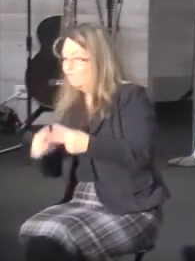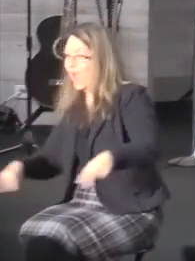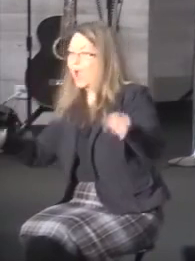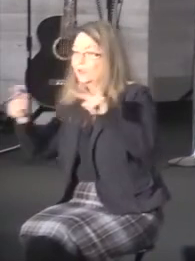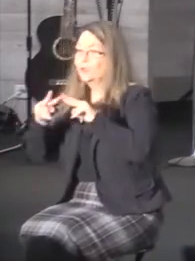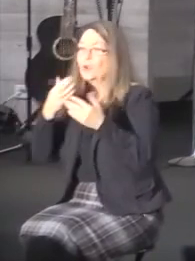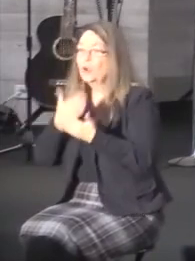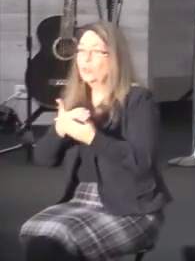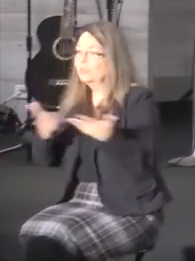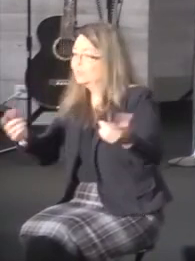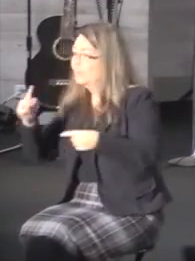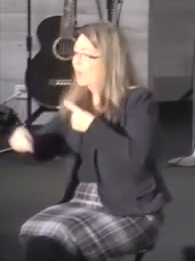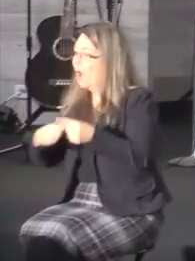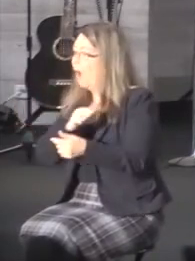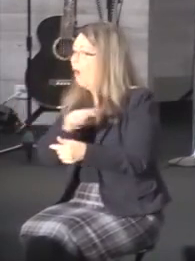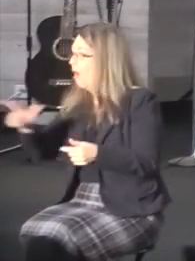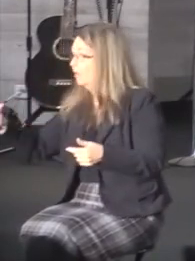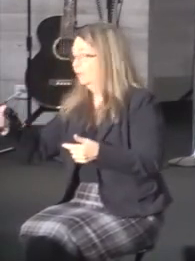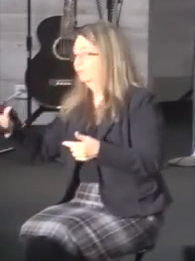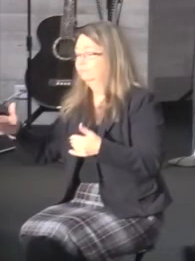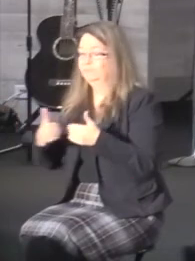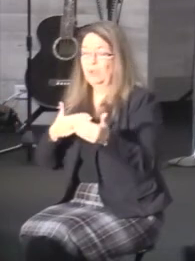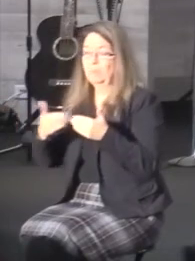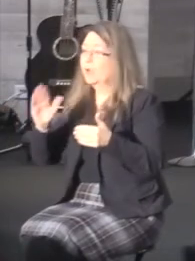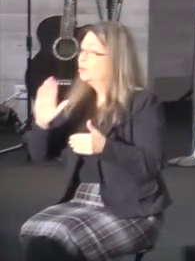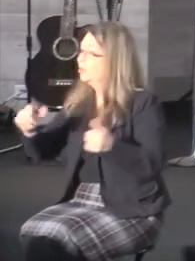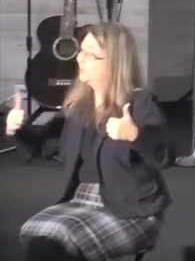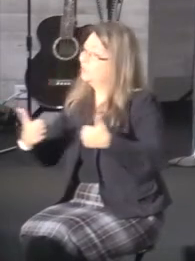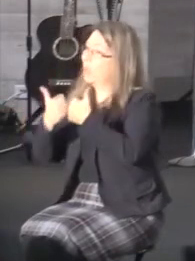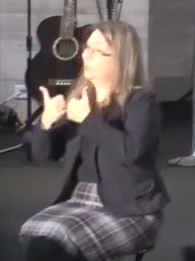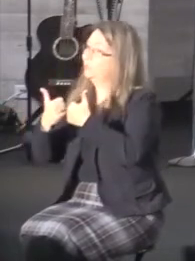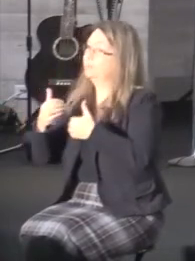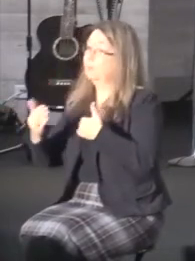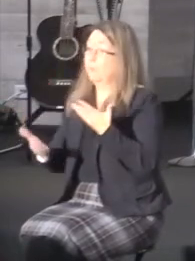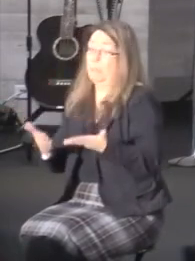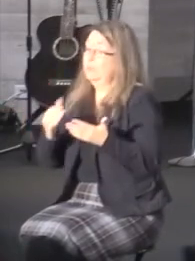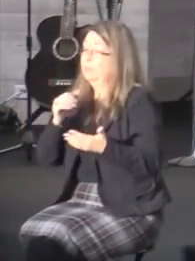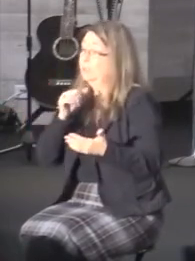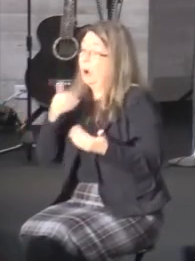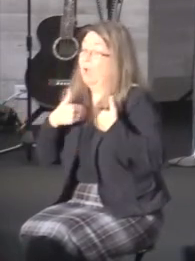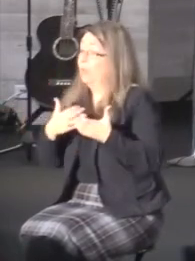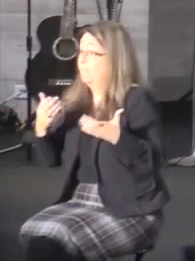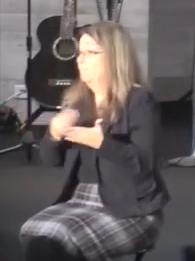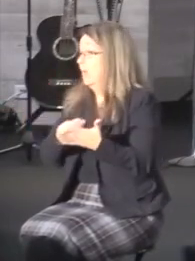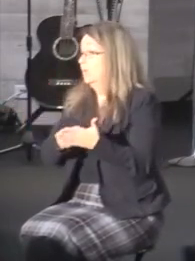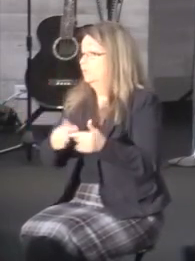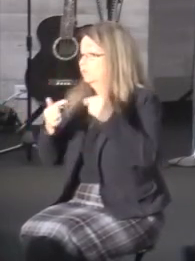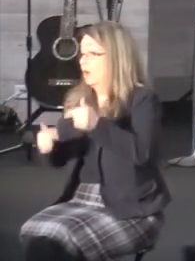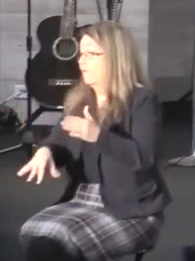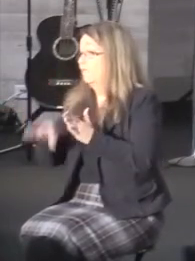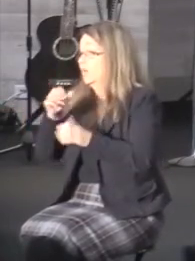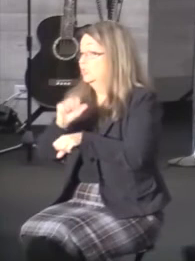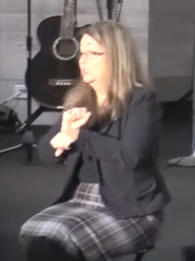actually good about you, despite maybe this obstacle that you're trying to overcome. Or maybe you don't have a lot of money. Maybe you're struggling to find a job.